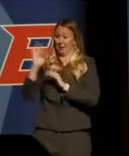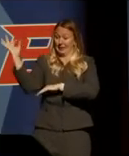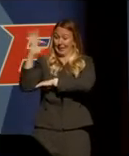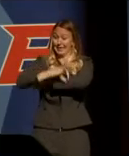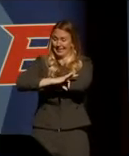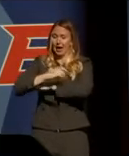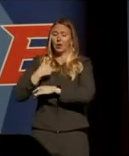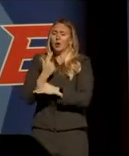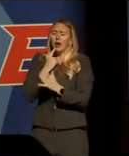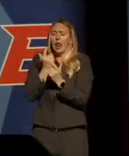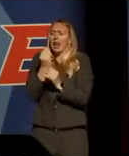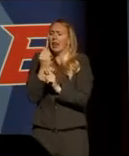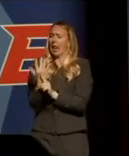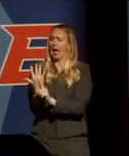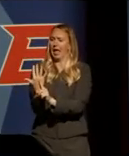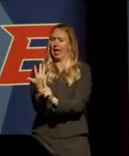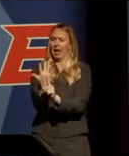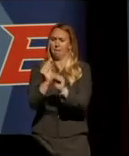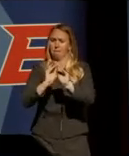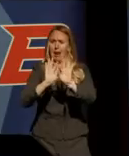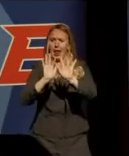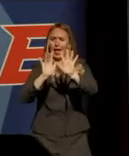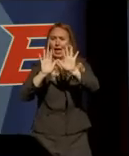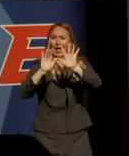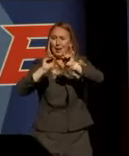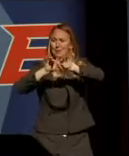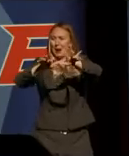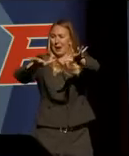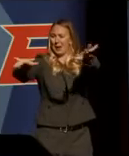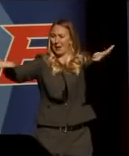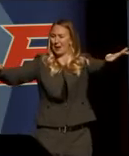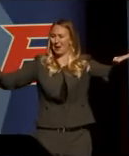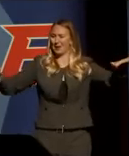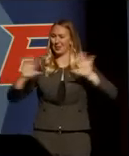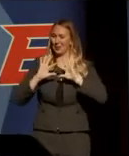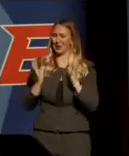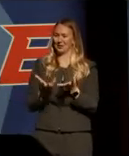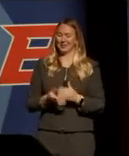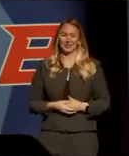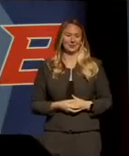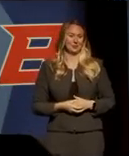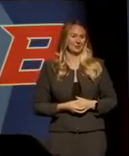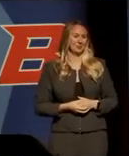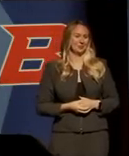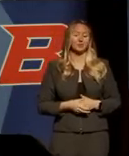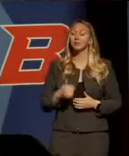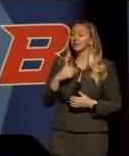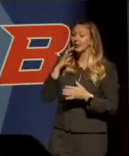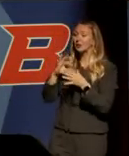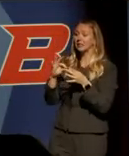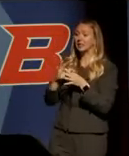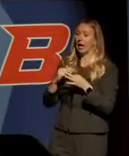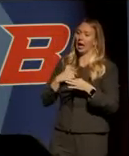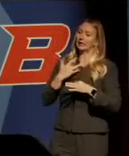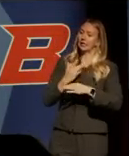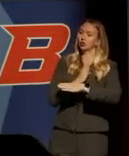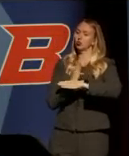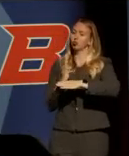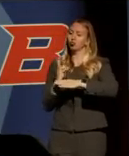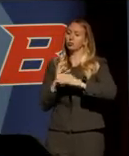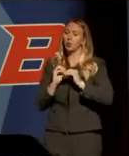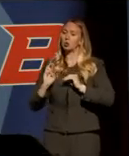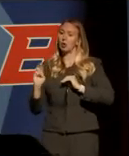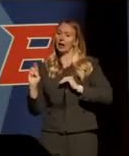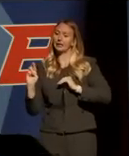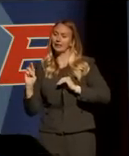really beautiful thing. I would say my positions are right-leaning, but